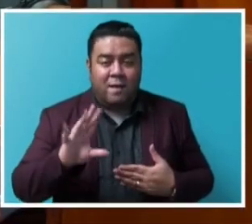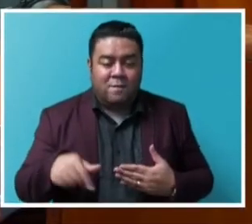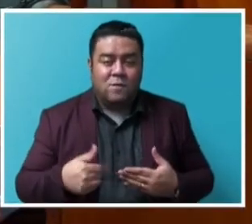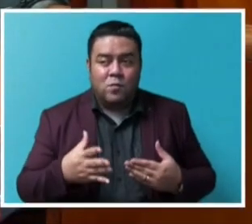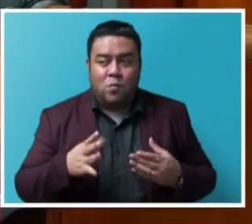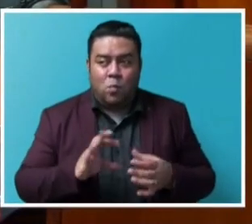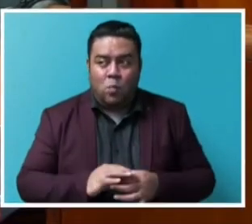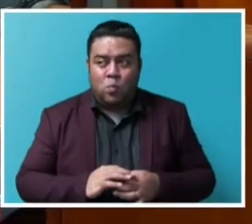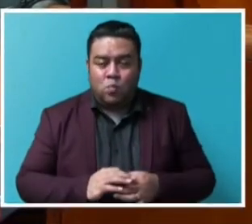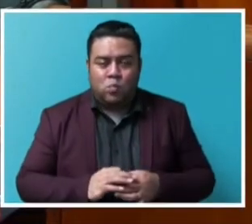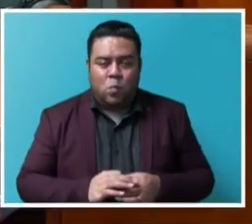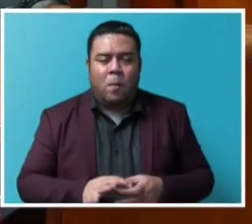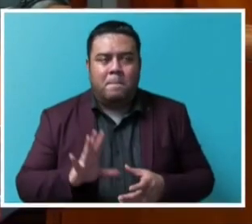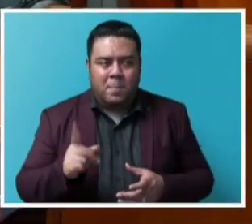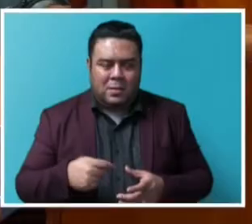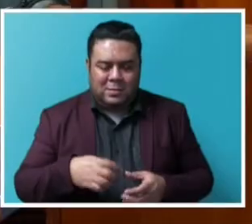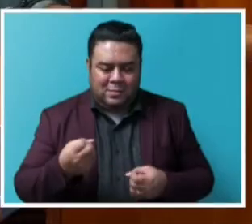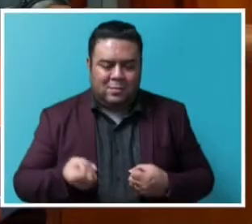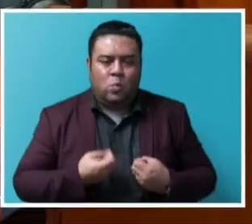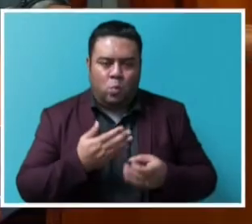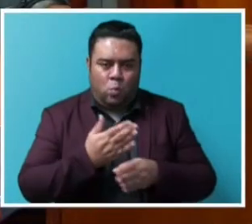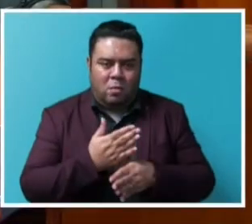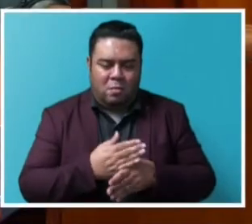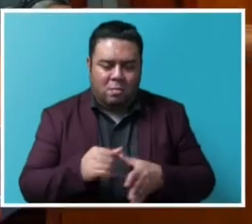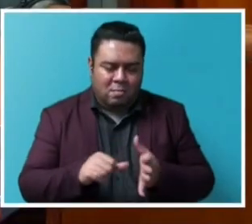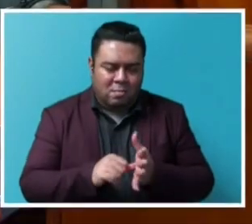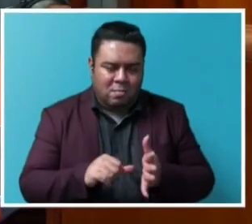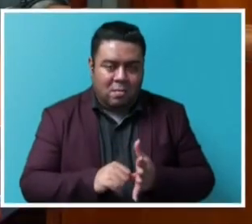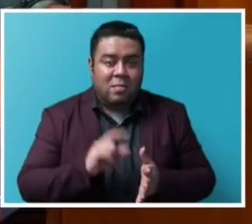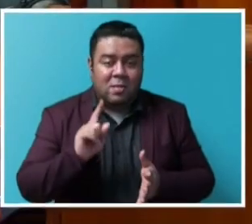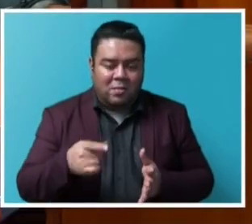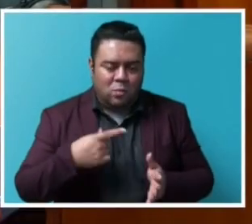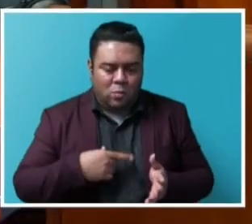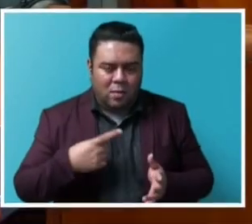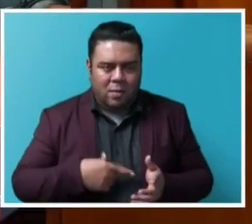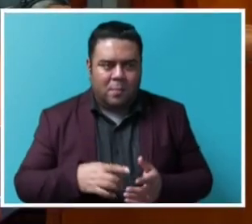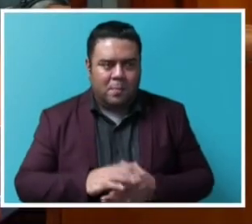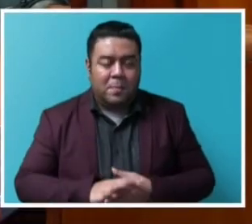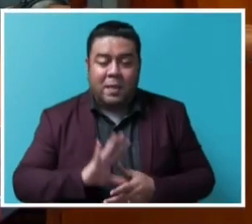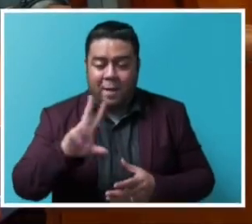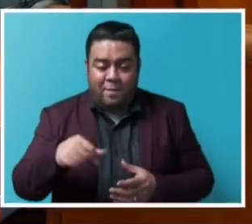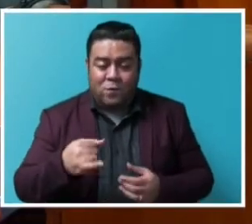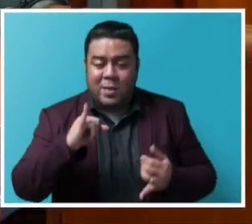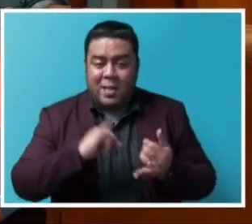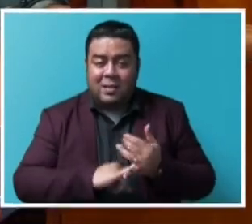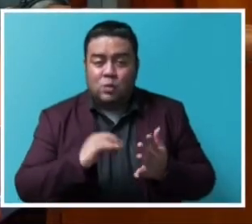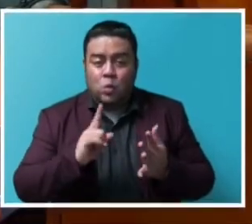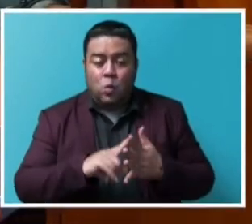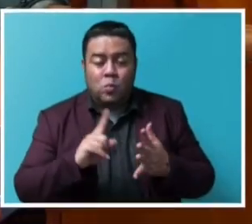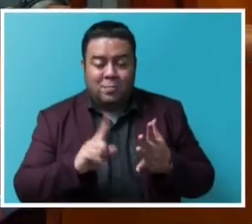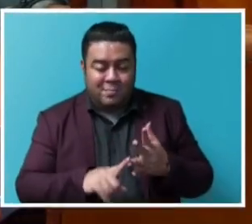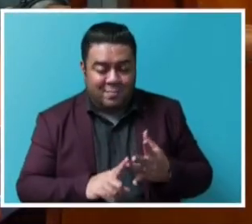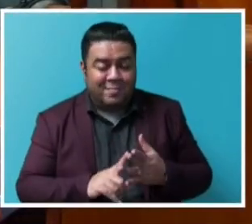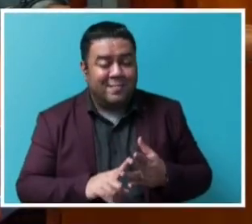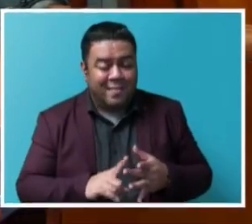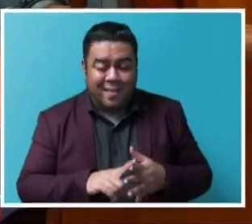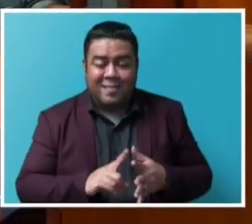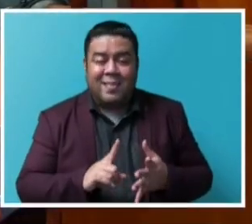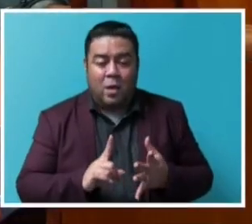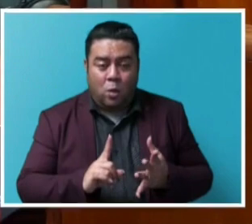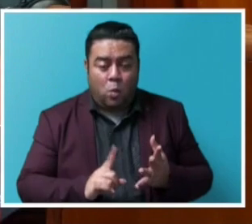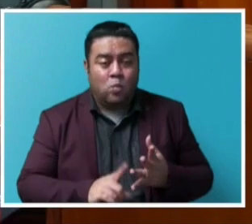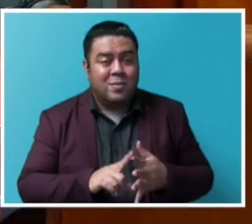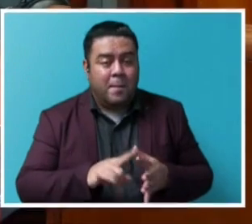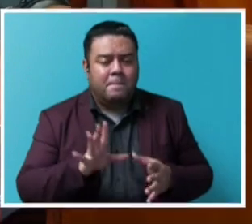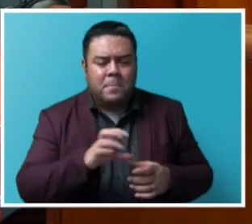state-owned enterprise must deliver. Therefore, Mr. Speaker, sir, every SOE will be held to strict